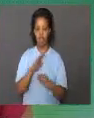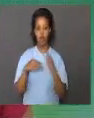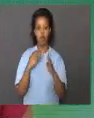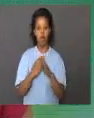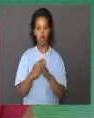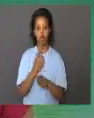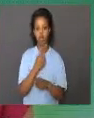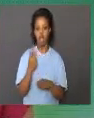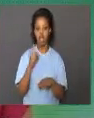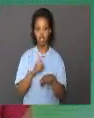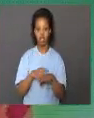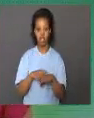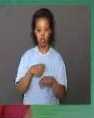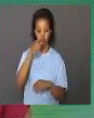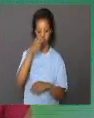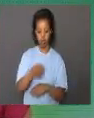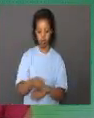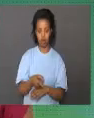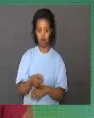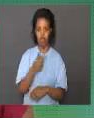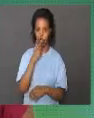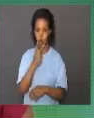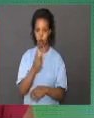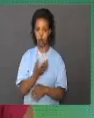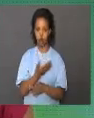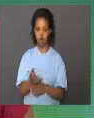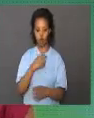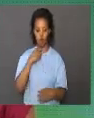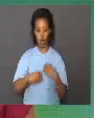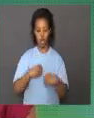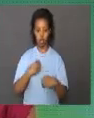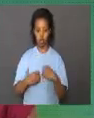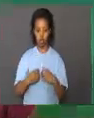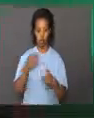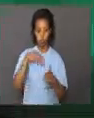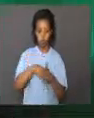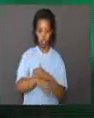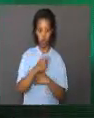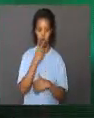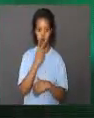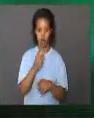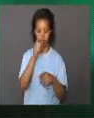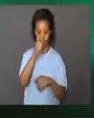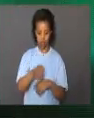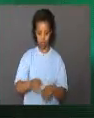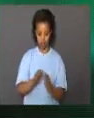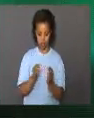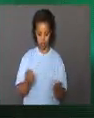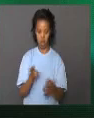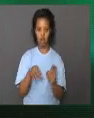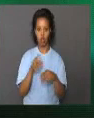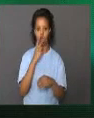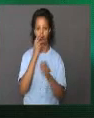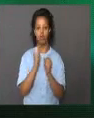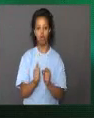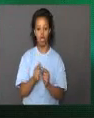Biologists often dissect specimens to observe their insides. Dissection